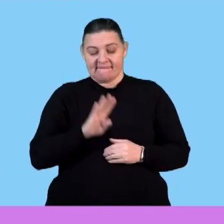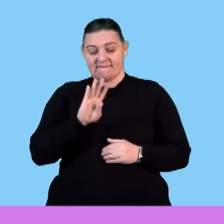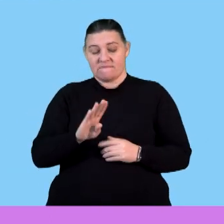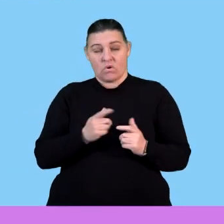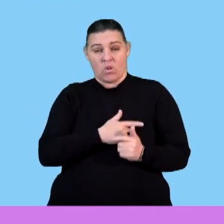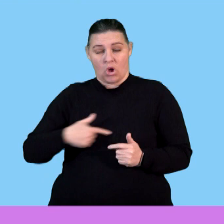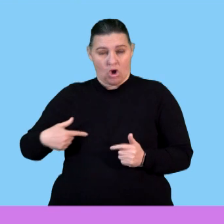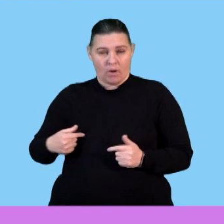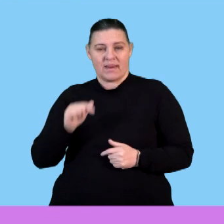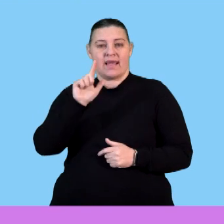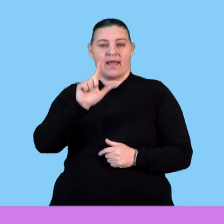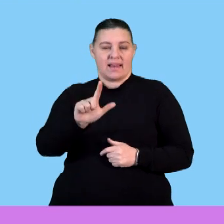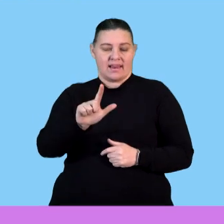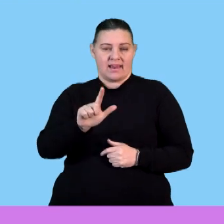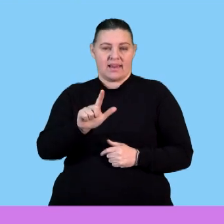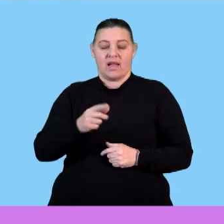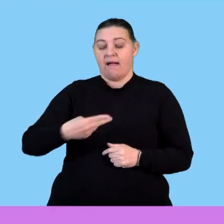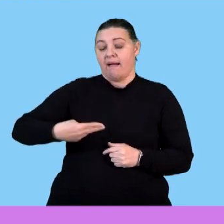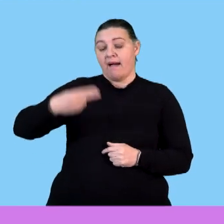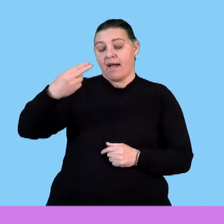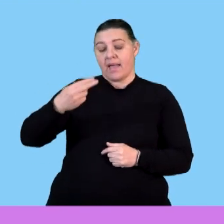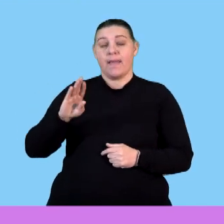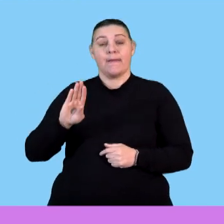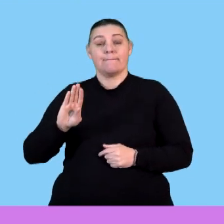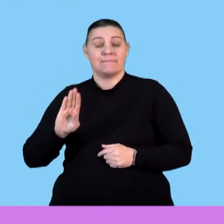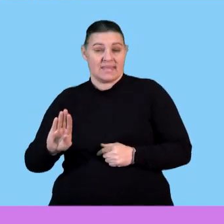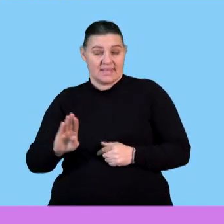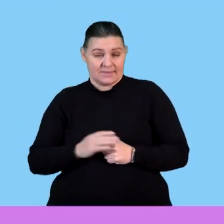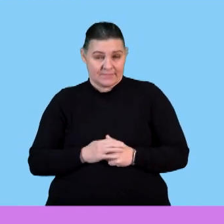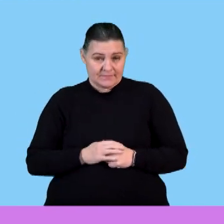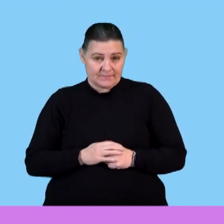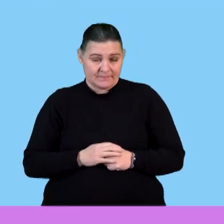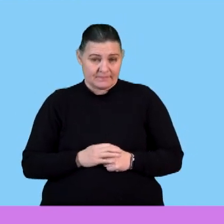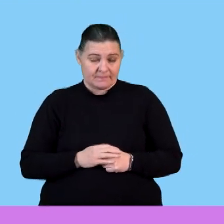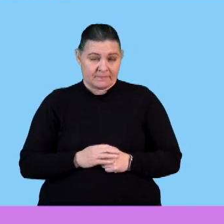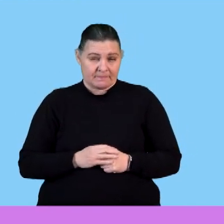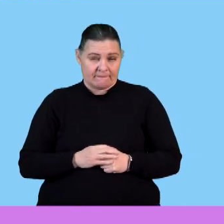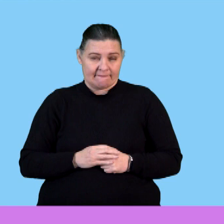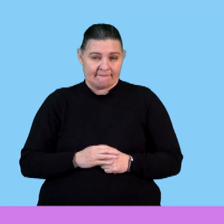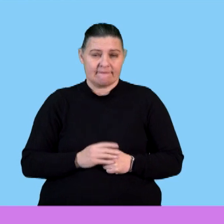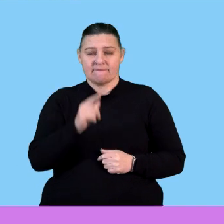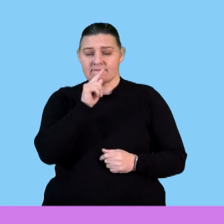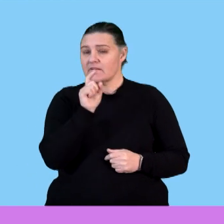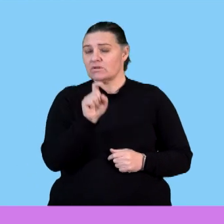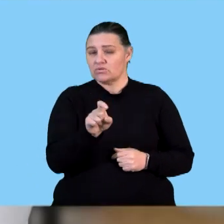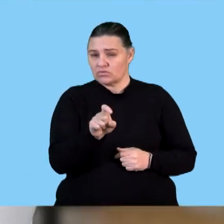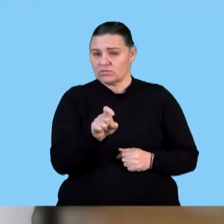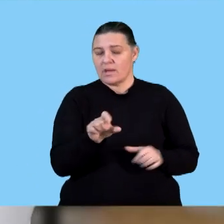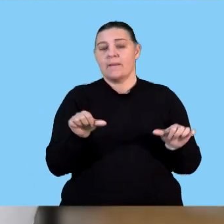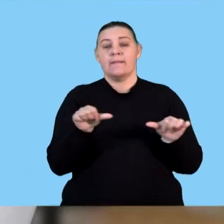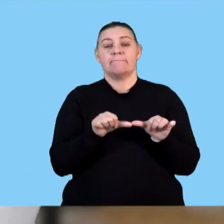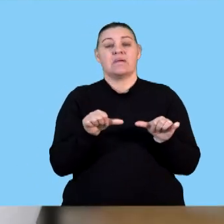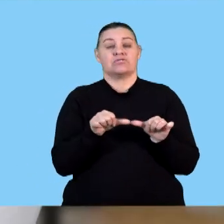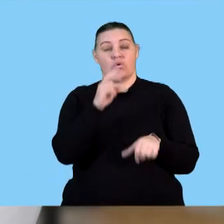2,025 centimeters squared. Nice work. One down. Let's keep going.